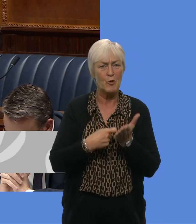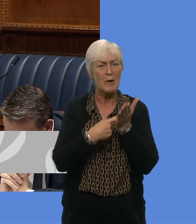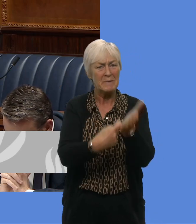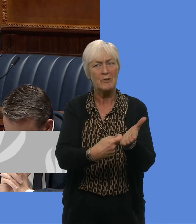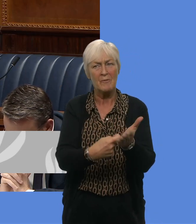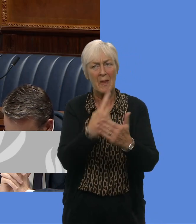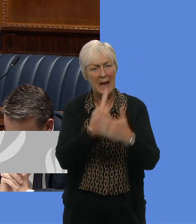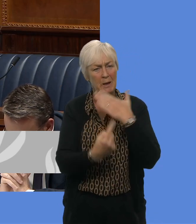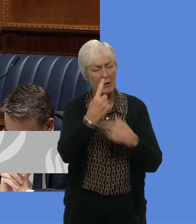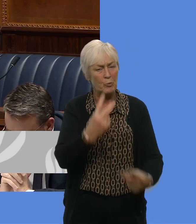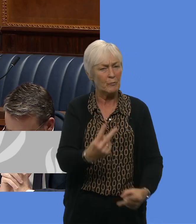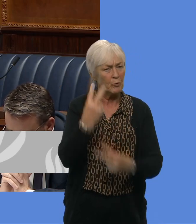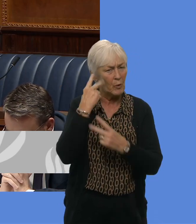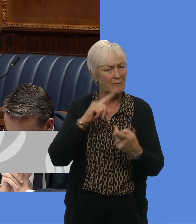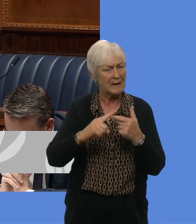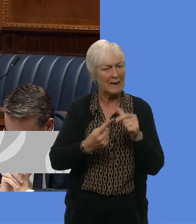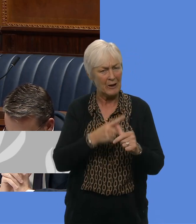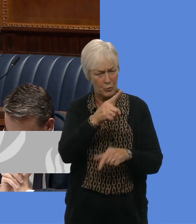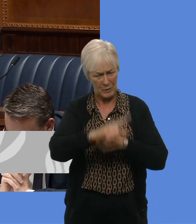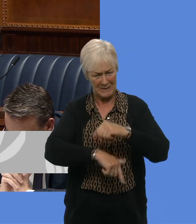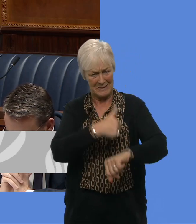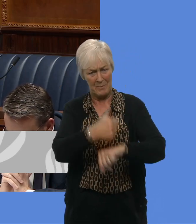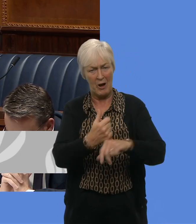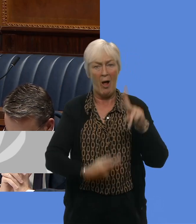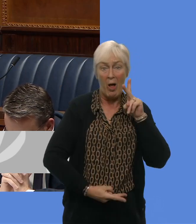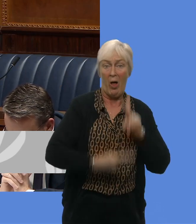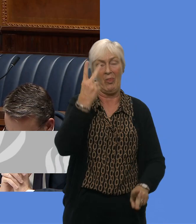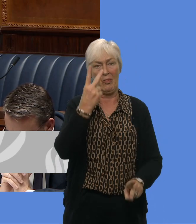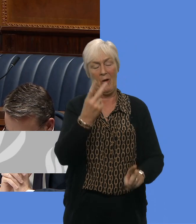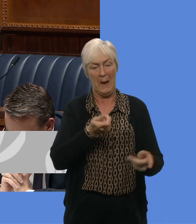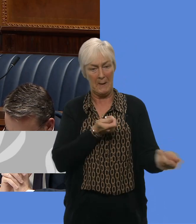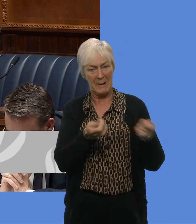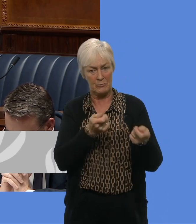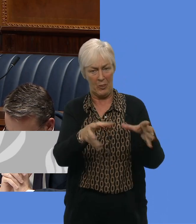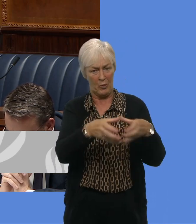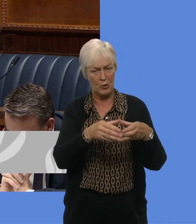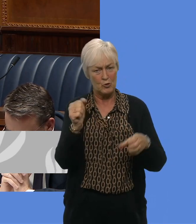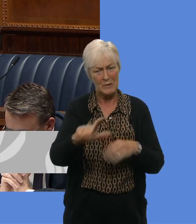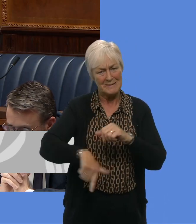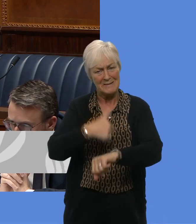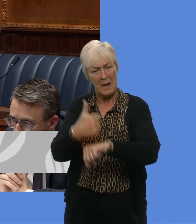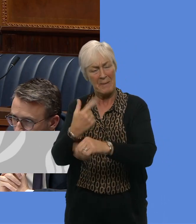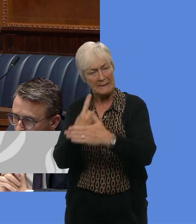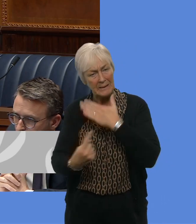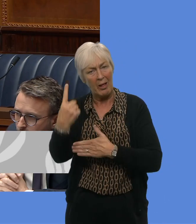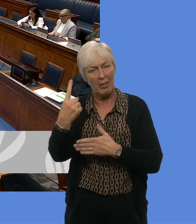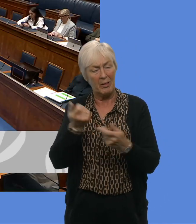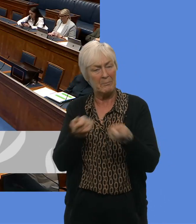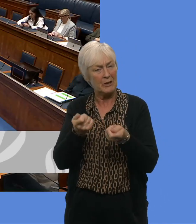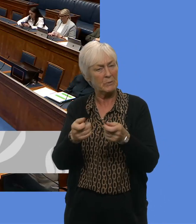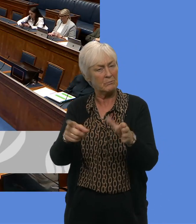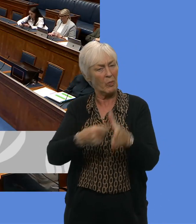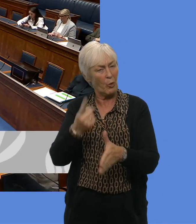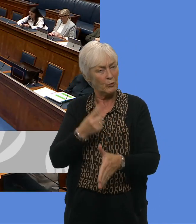of Education in establishing yet another management authority in Northern Ireland rather than setting up a single management authority.